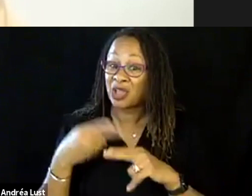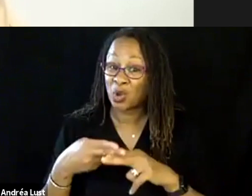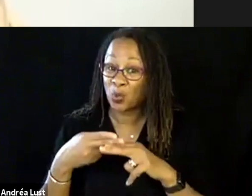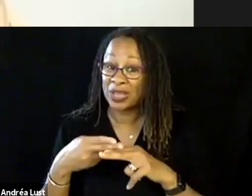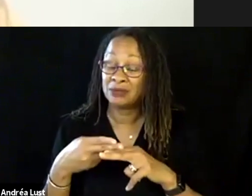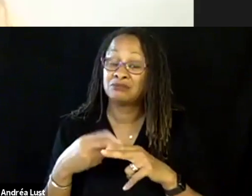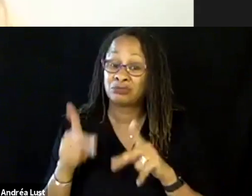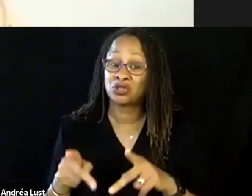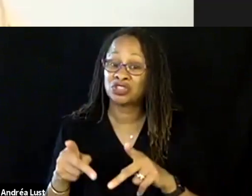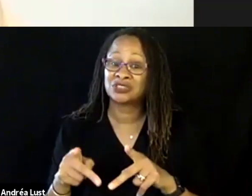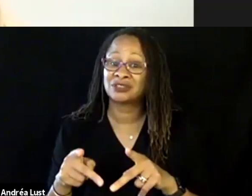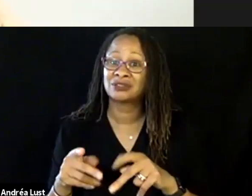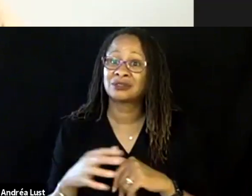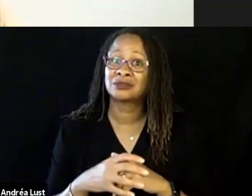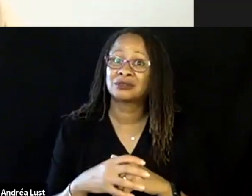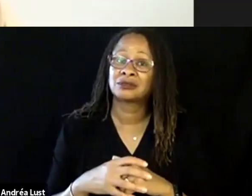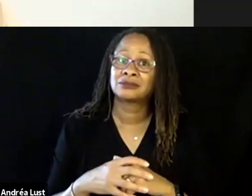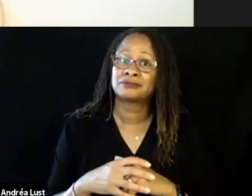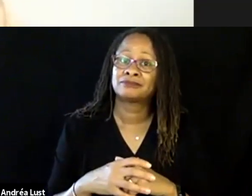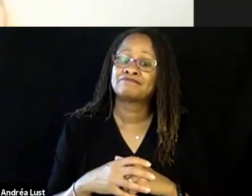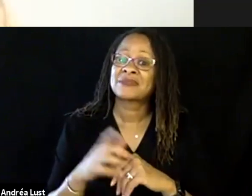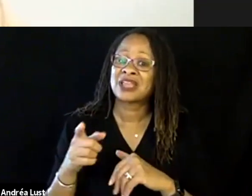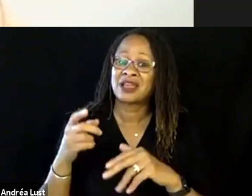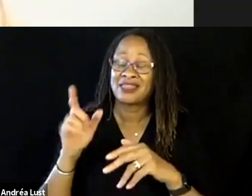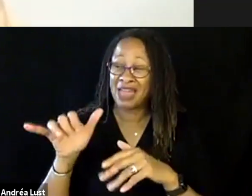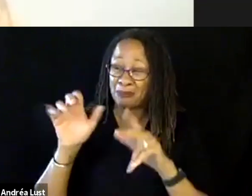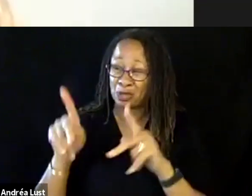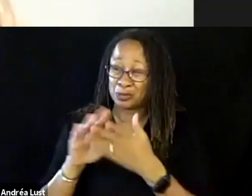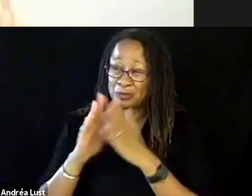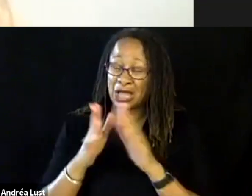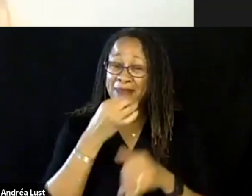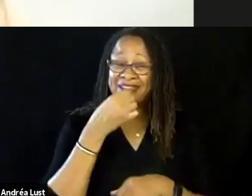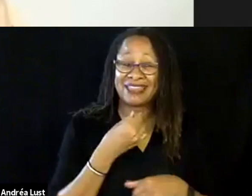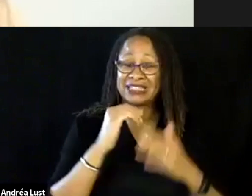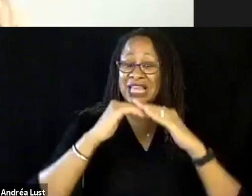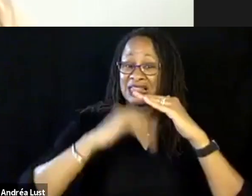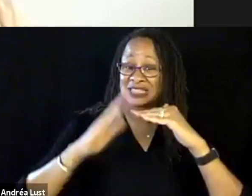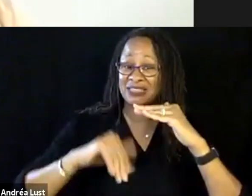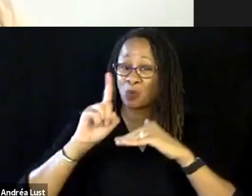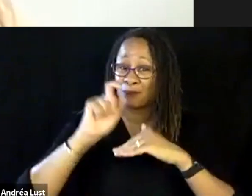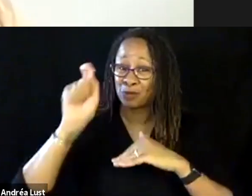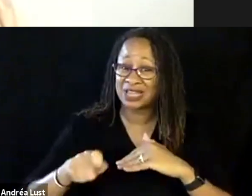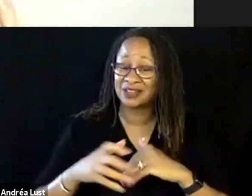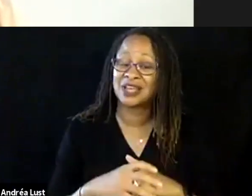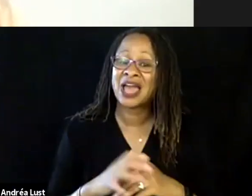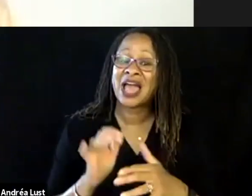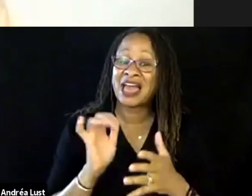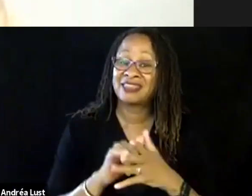longitudinally becoming a thin person are less than 1%, and that the